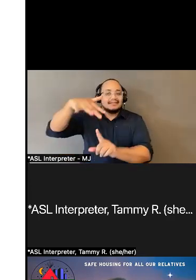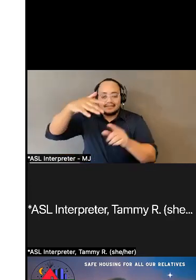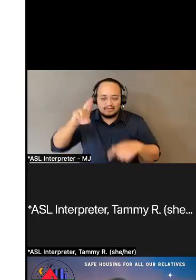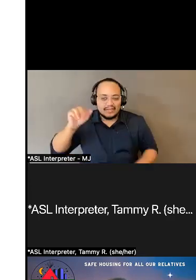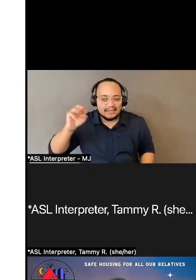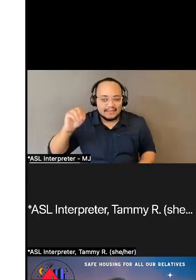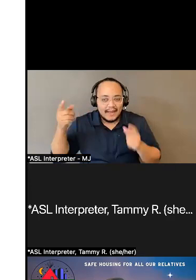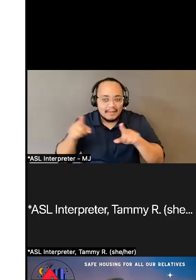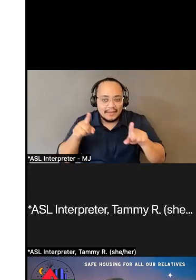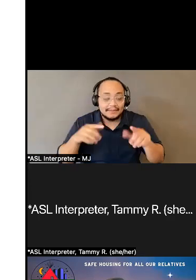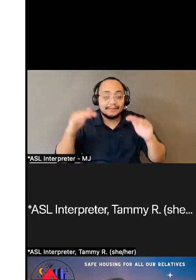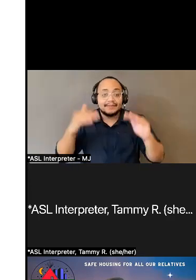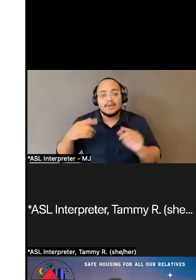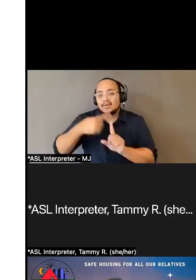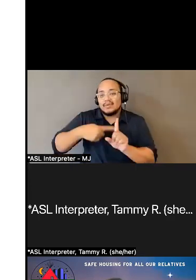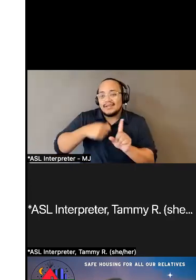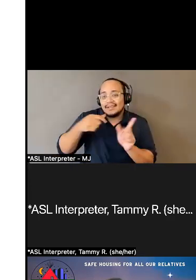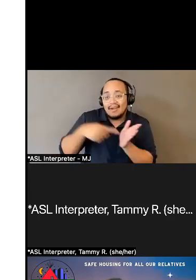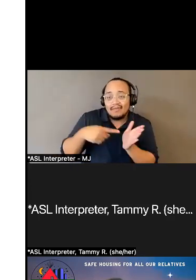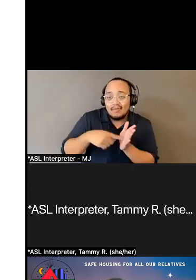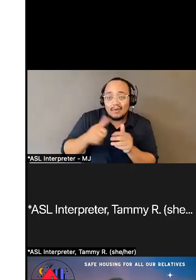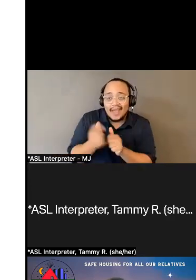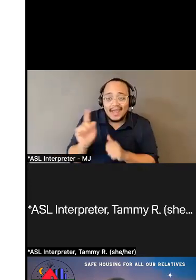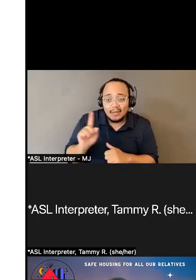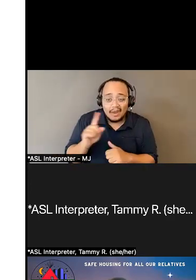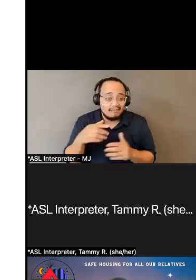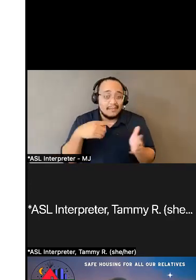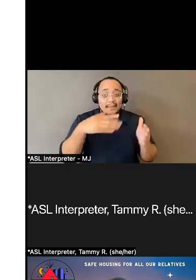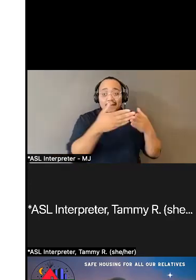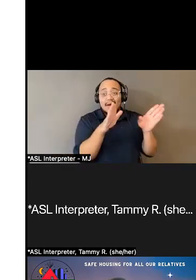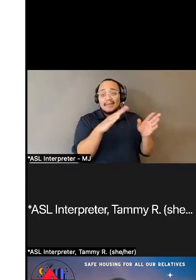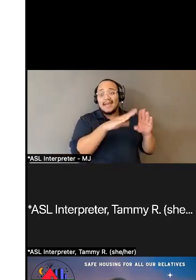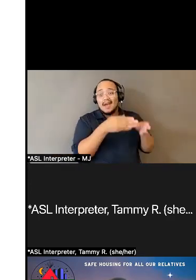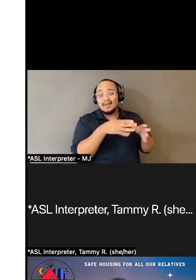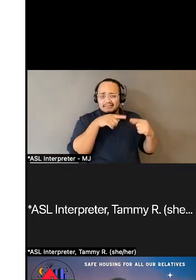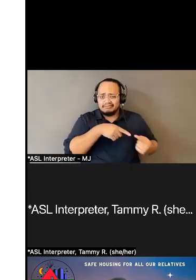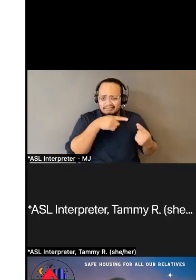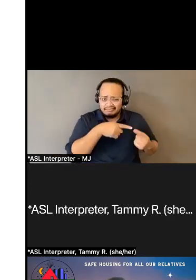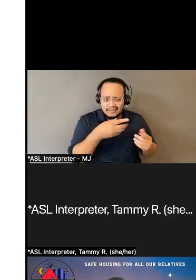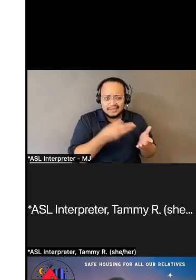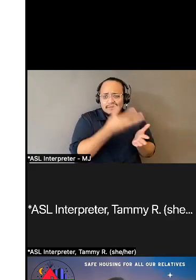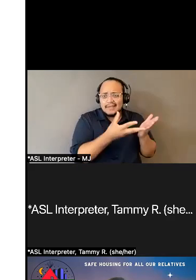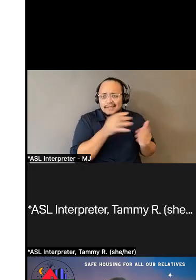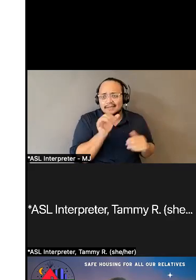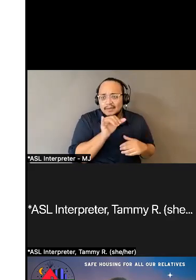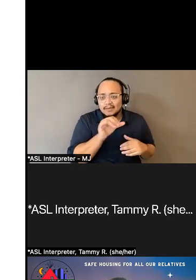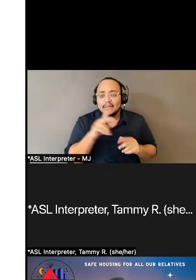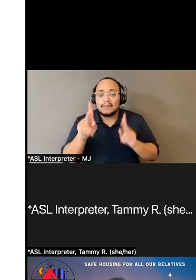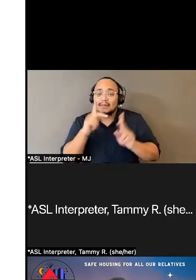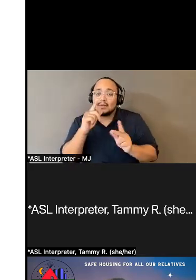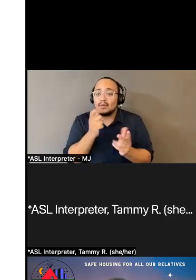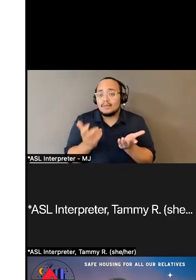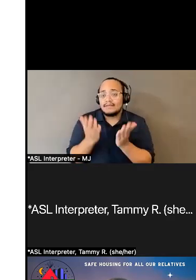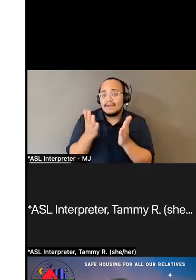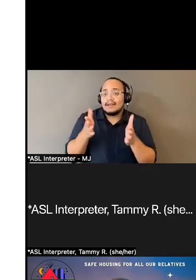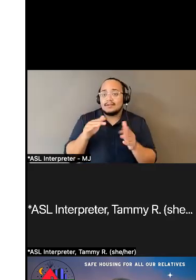Rent is not affordable anywhere, even in public housing. So people who are providing those services are noticing that it's still too